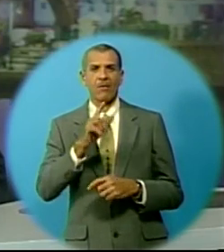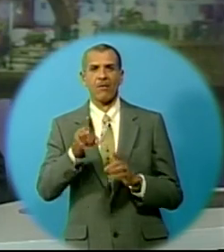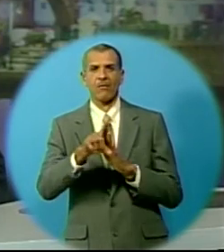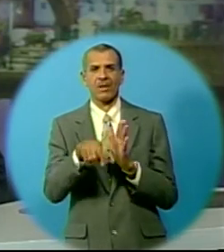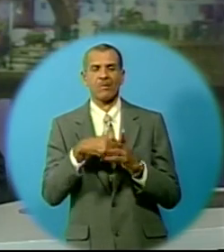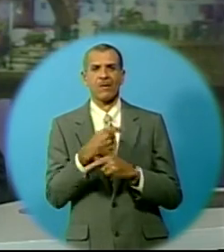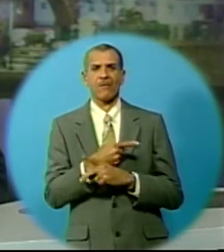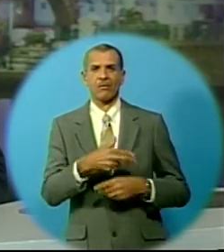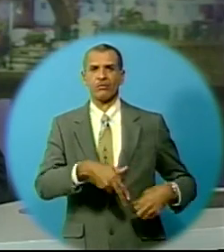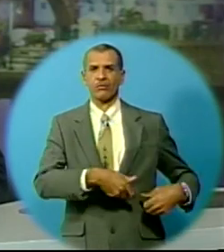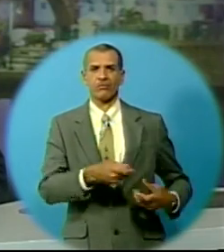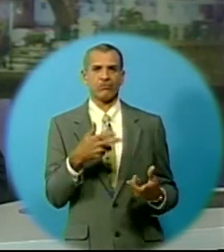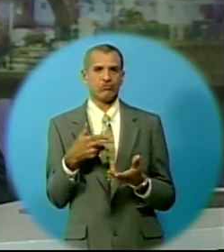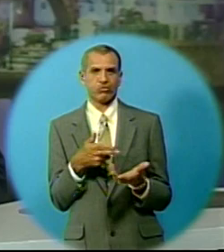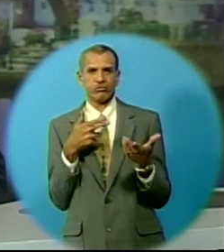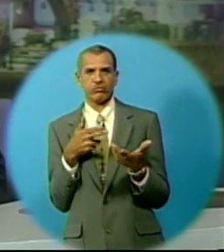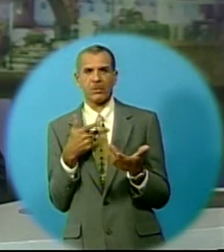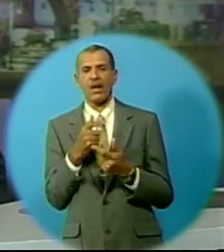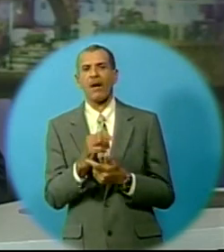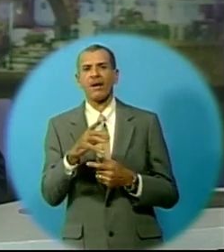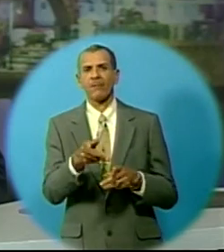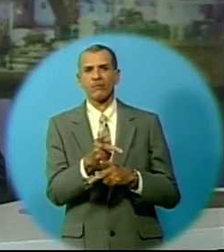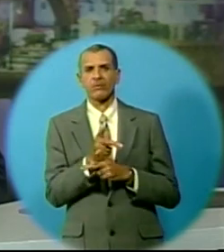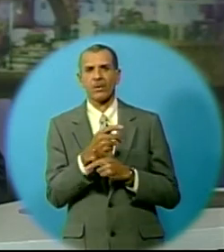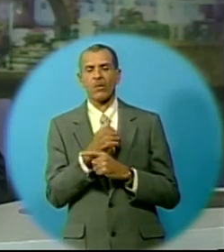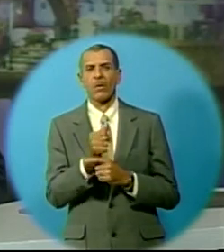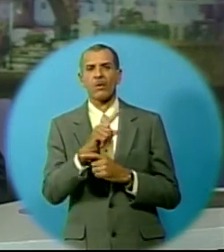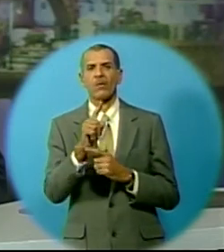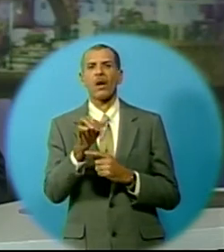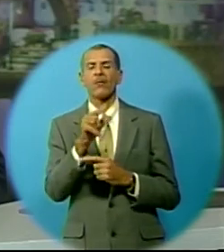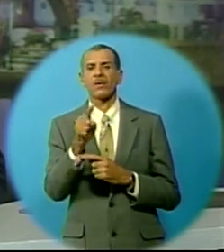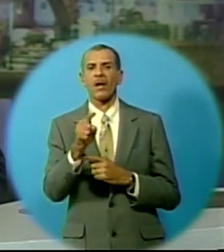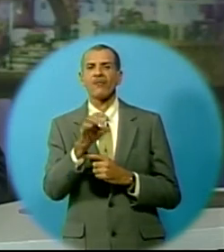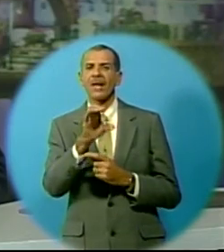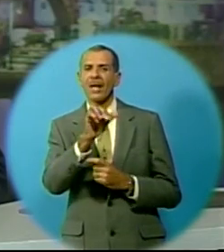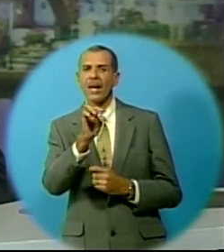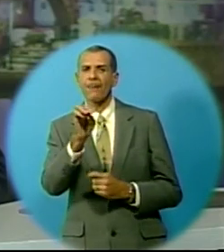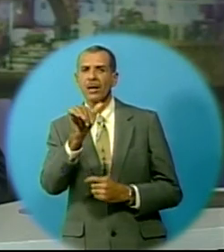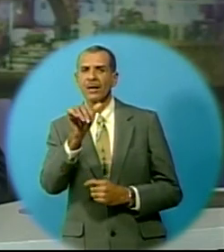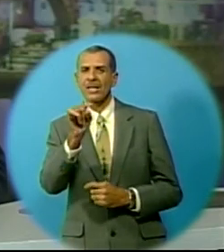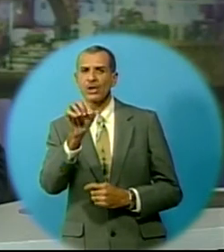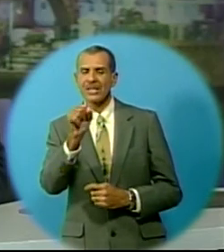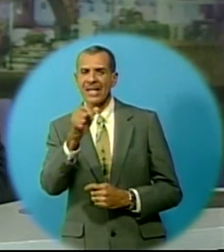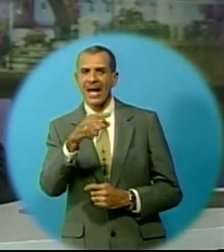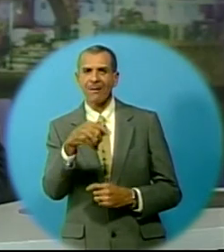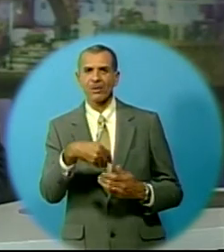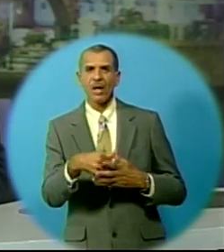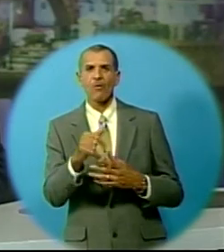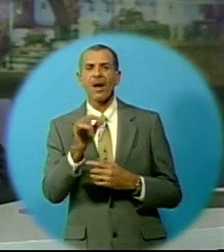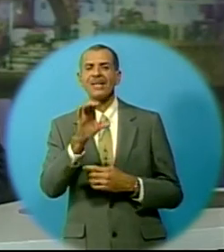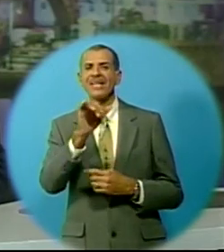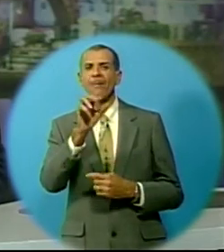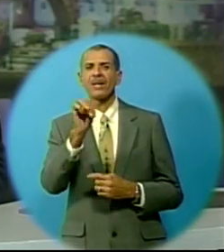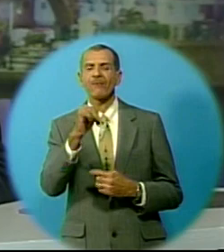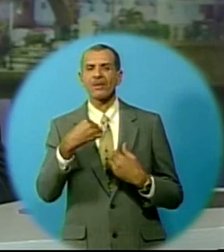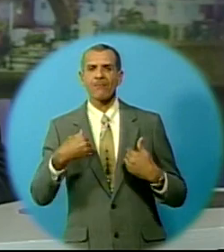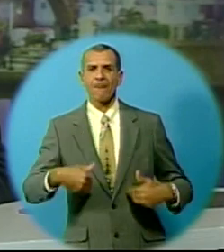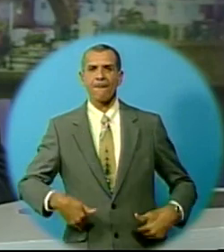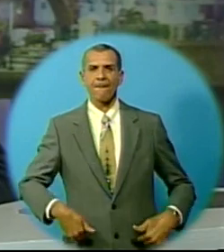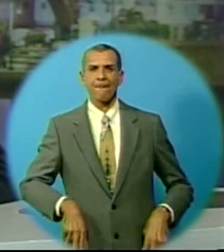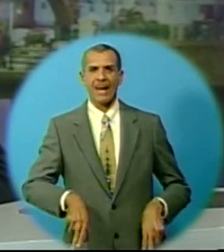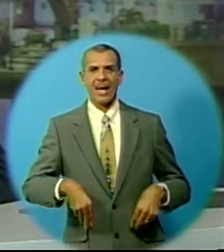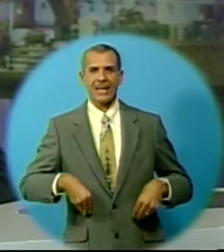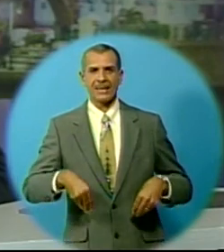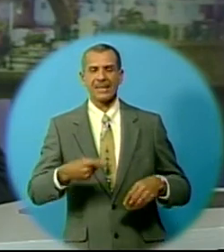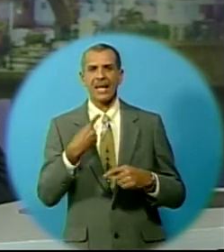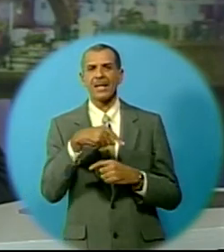1 shotgun, unlawful possession of 1 round of ammunition, and possession of 1 camouflage pants. The